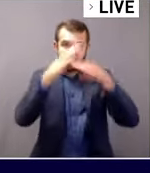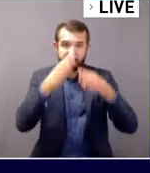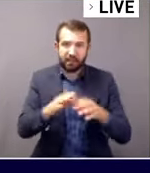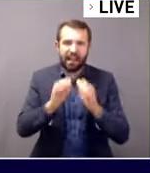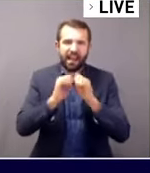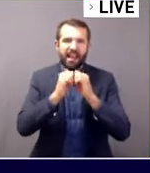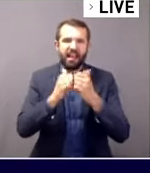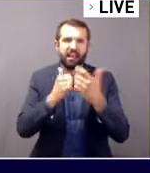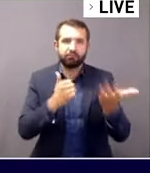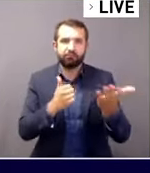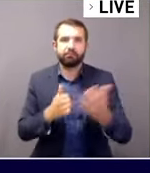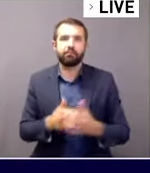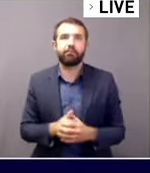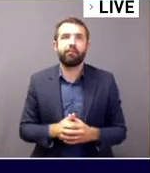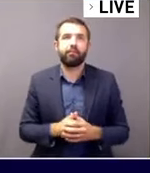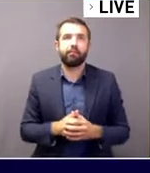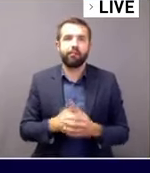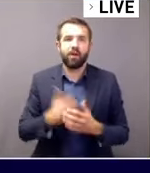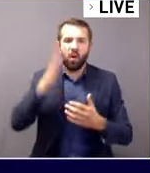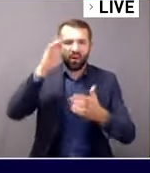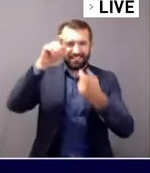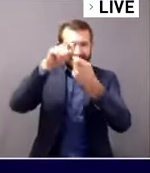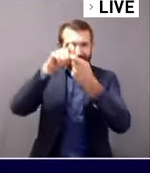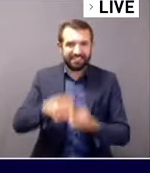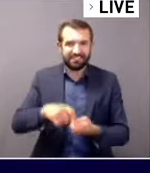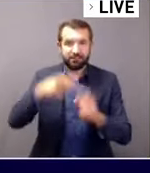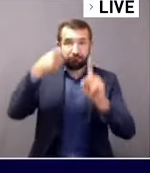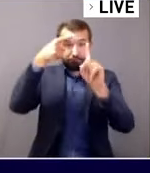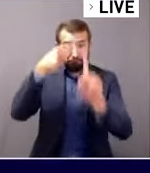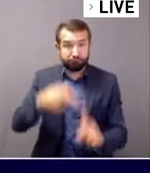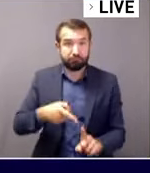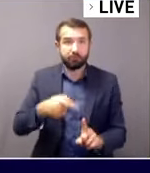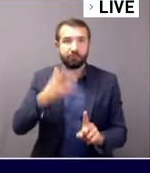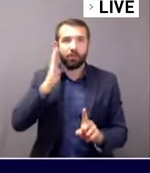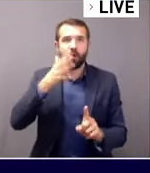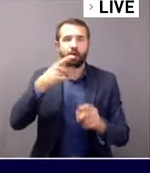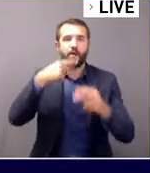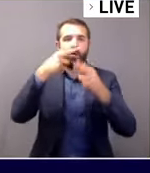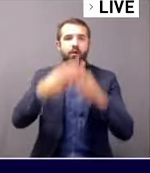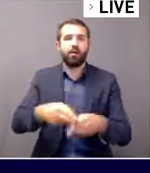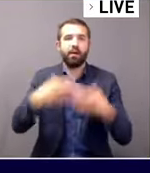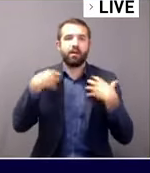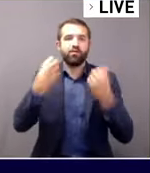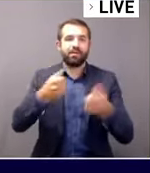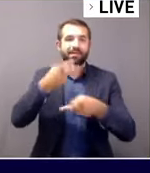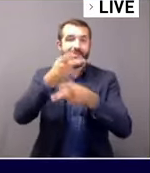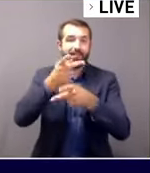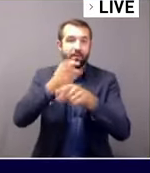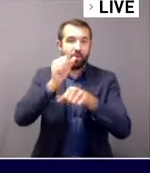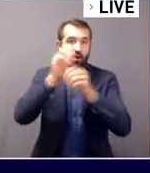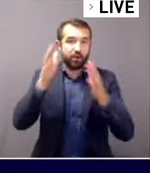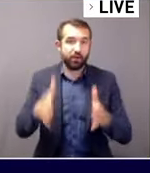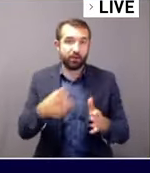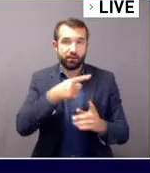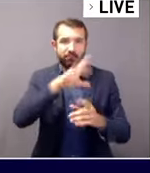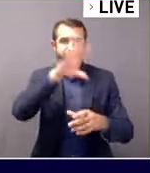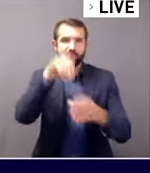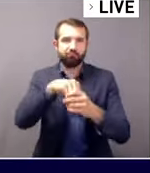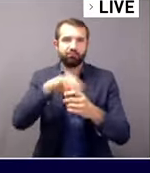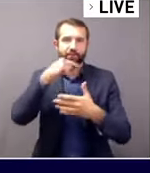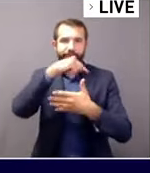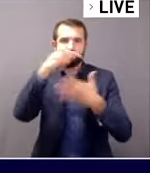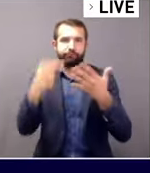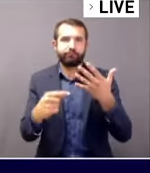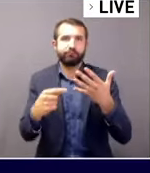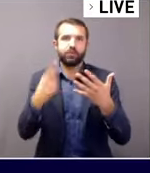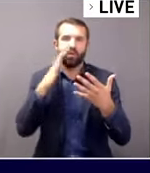is encompassed within our definition of healthcare worker. One of the things that I want to note when we think